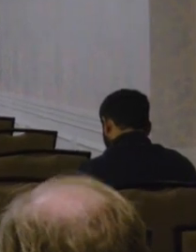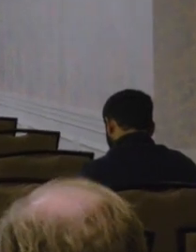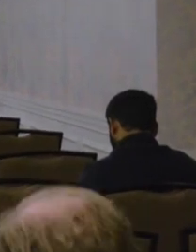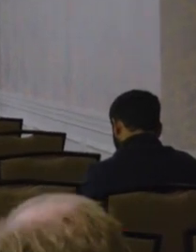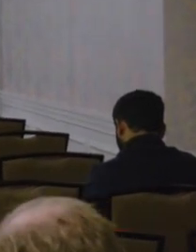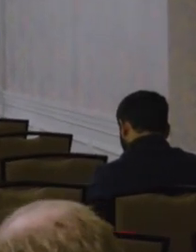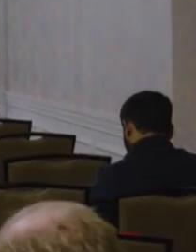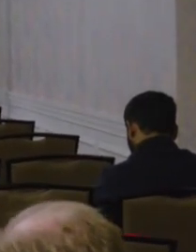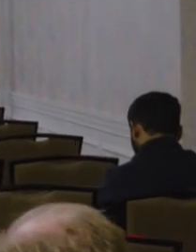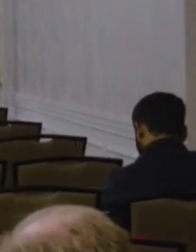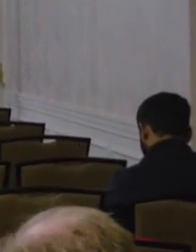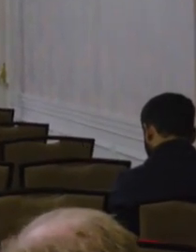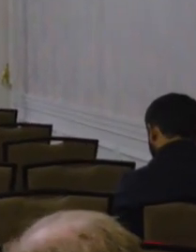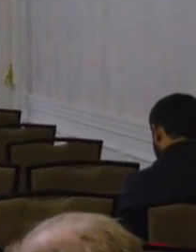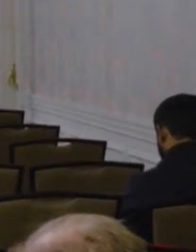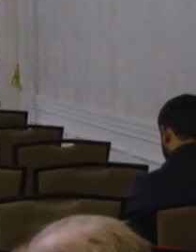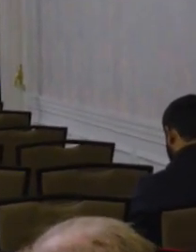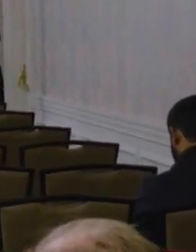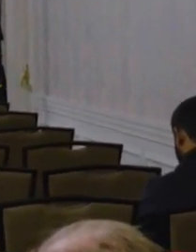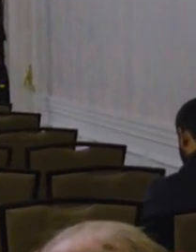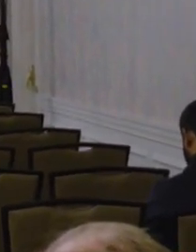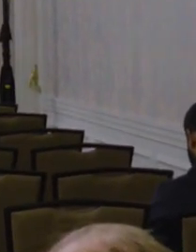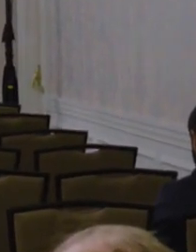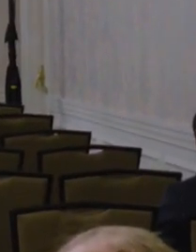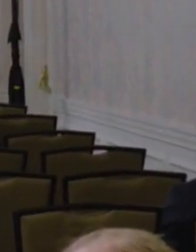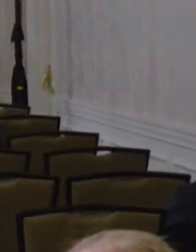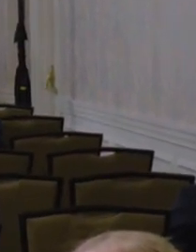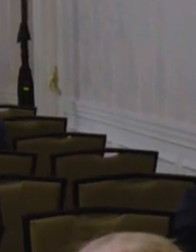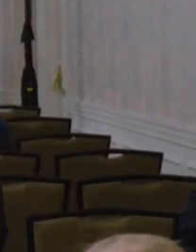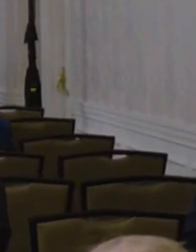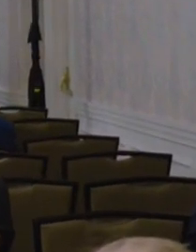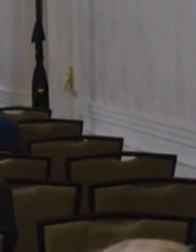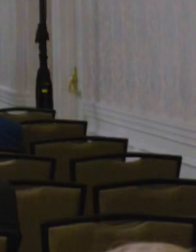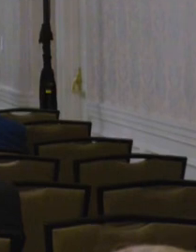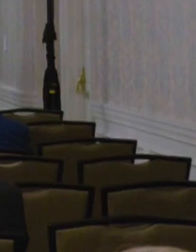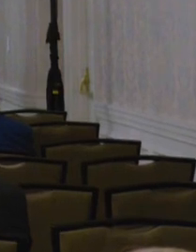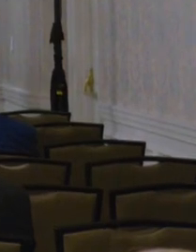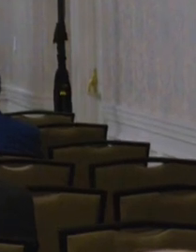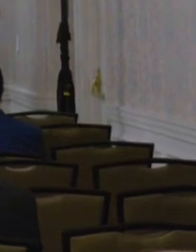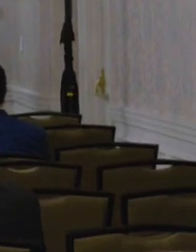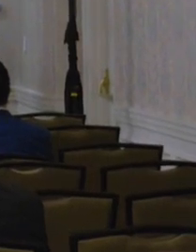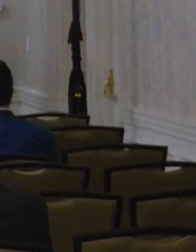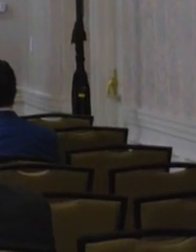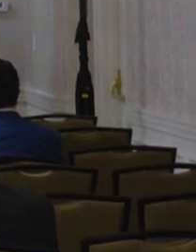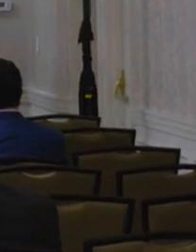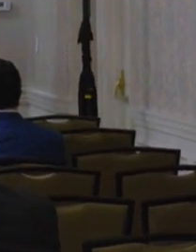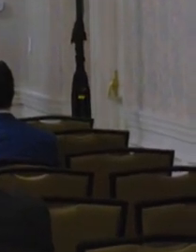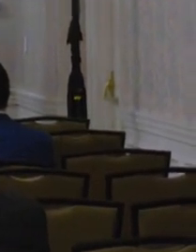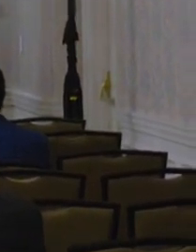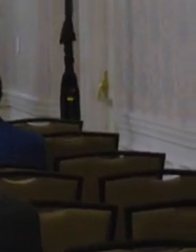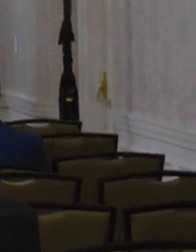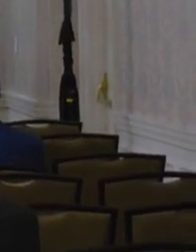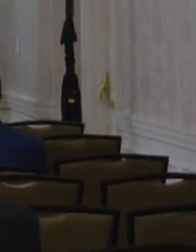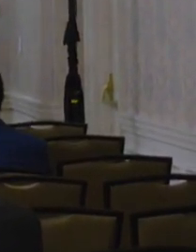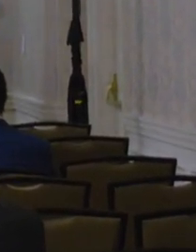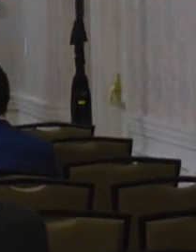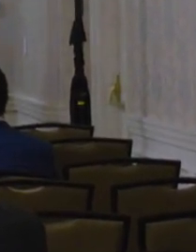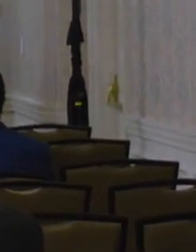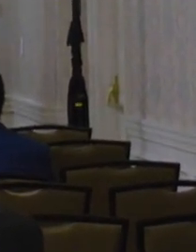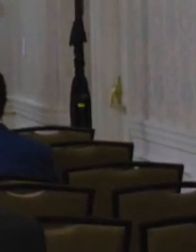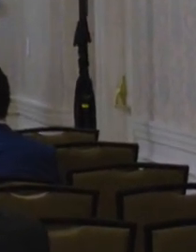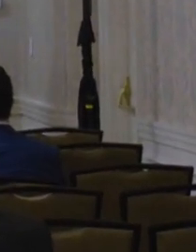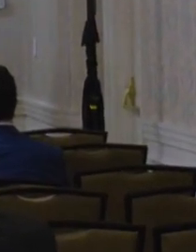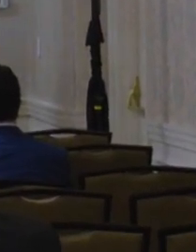and improve the teacher workforce. Teacher professional development is just one of them. The other thing to keep in mind in terms of how important